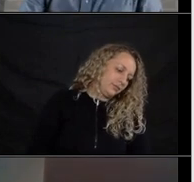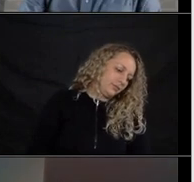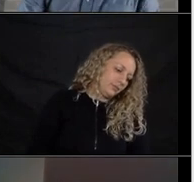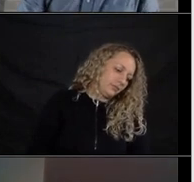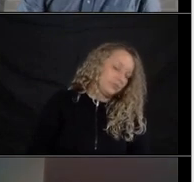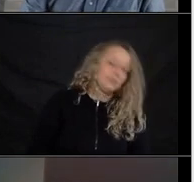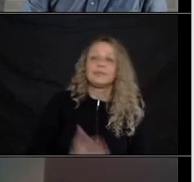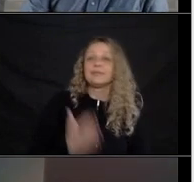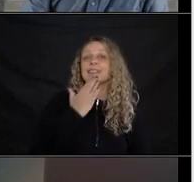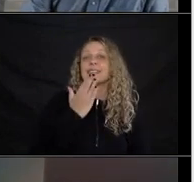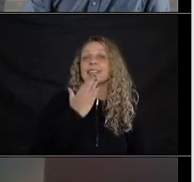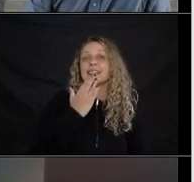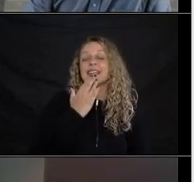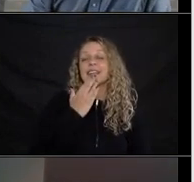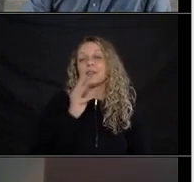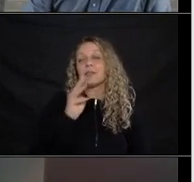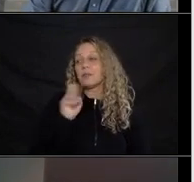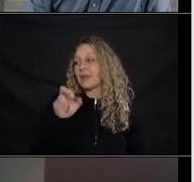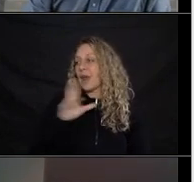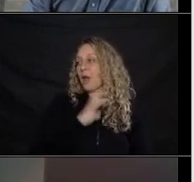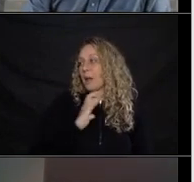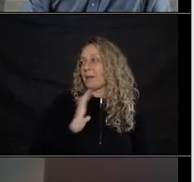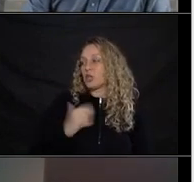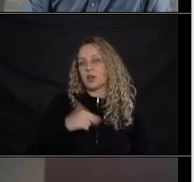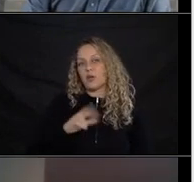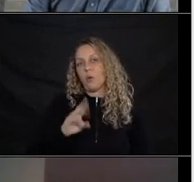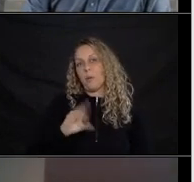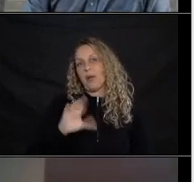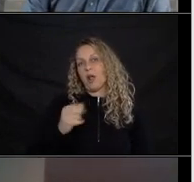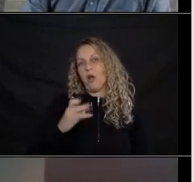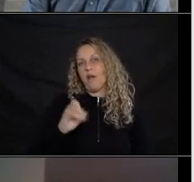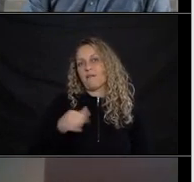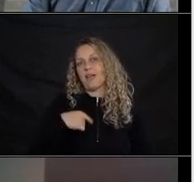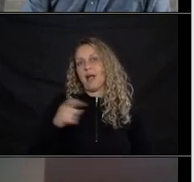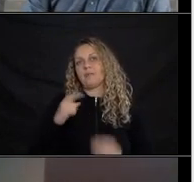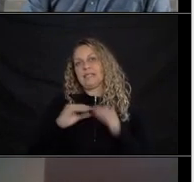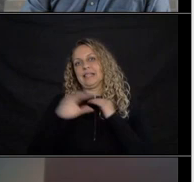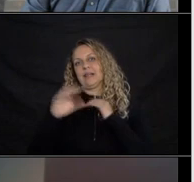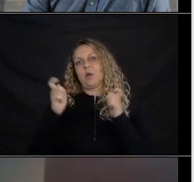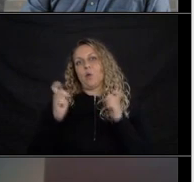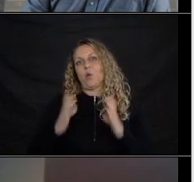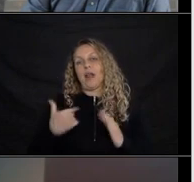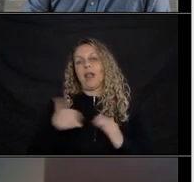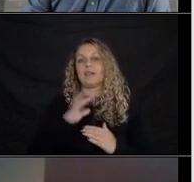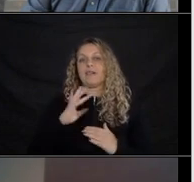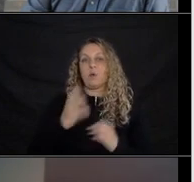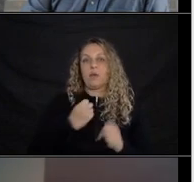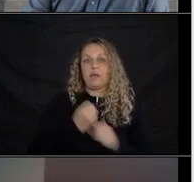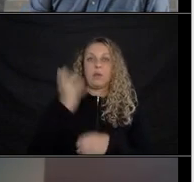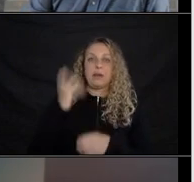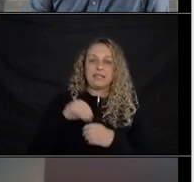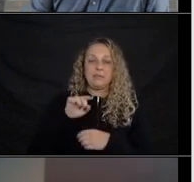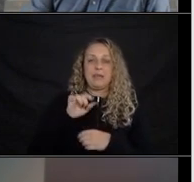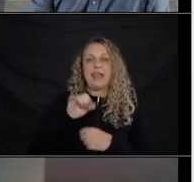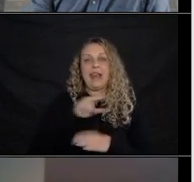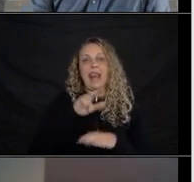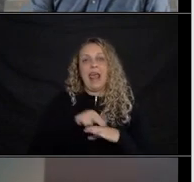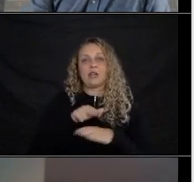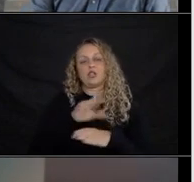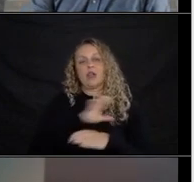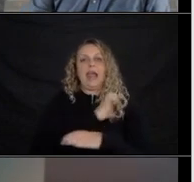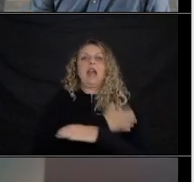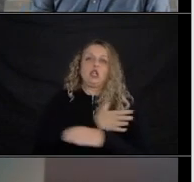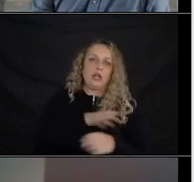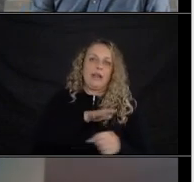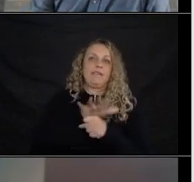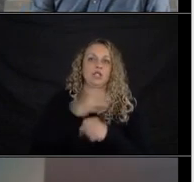Thank you. Okay, thank you, Mayor and Commissioners. I'm Rebecca Harvey, Sustainability Coordinator. This is our fourth year participating in National Energy Efficiency